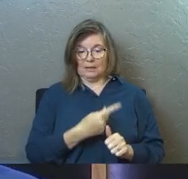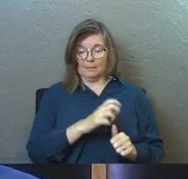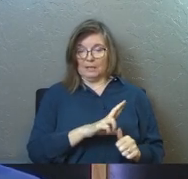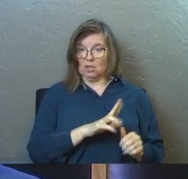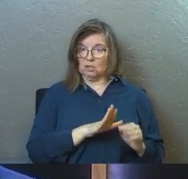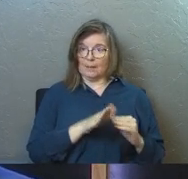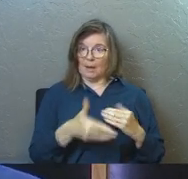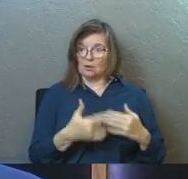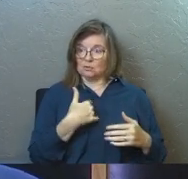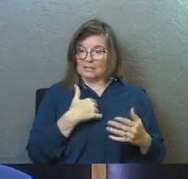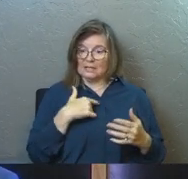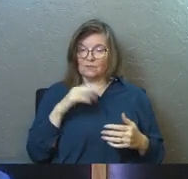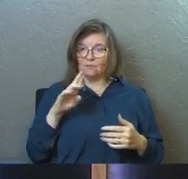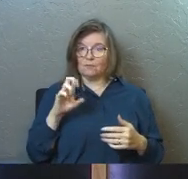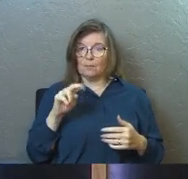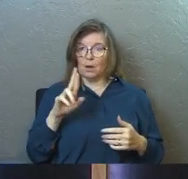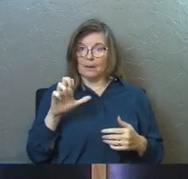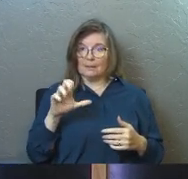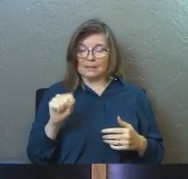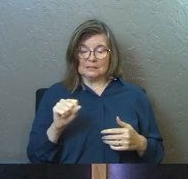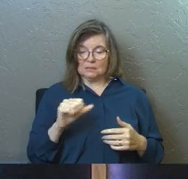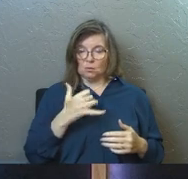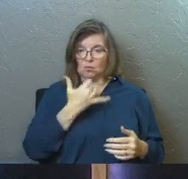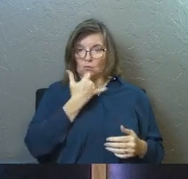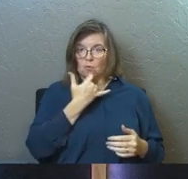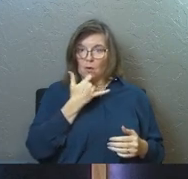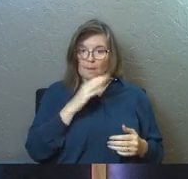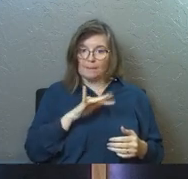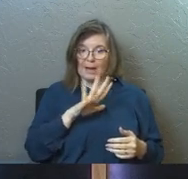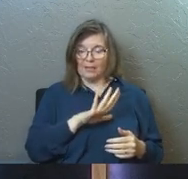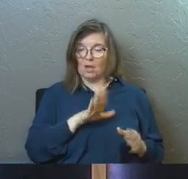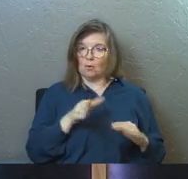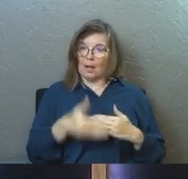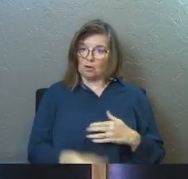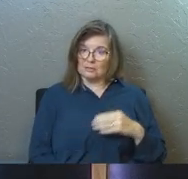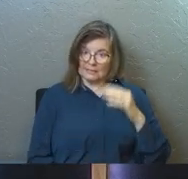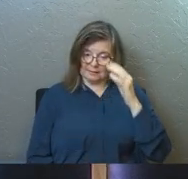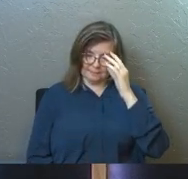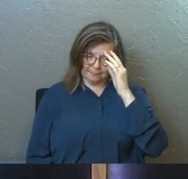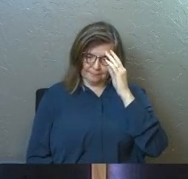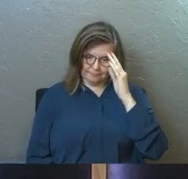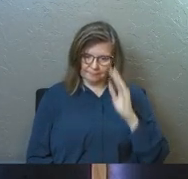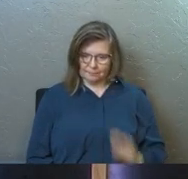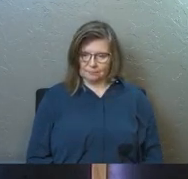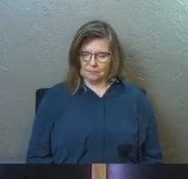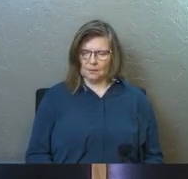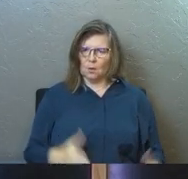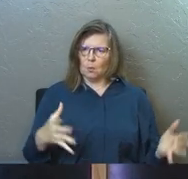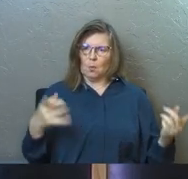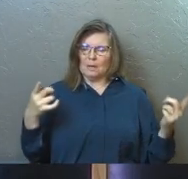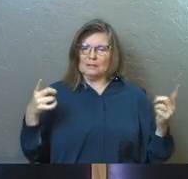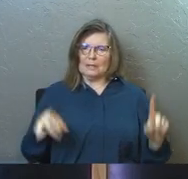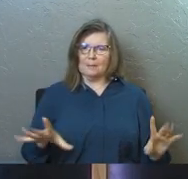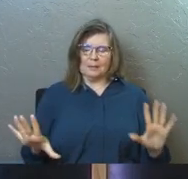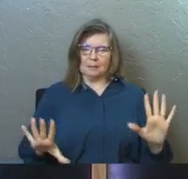Peter's hypocrisy. Even Barnabas was led astray by their hypocrisy. What's